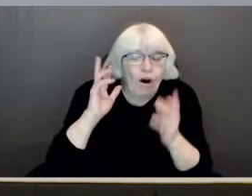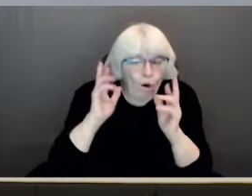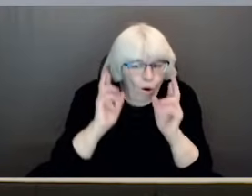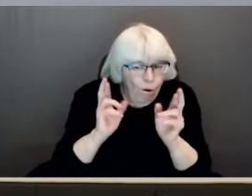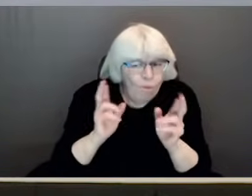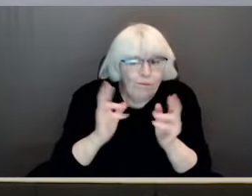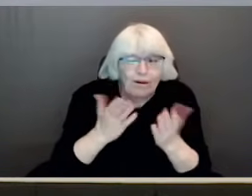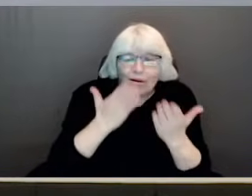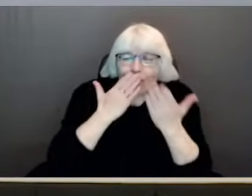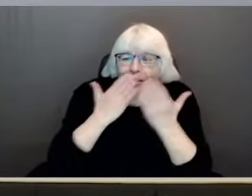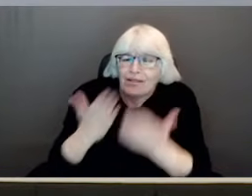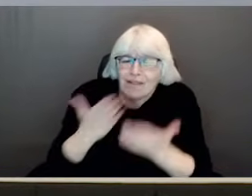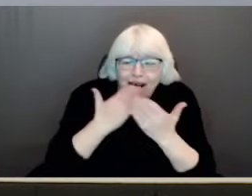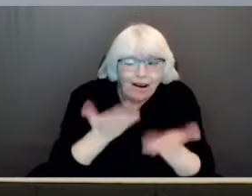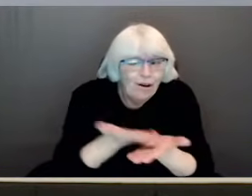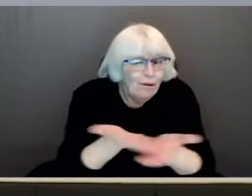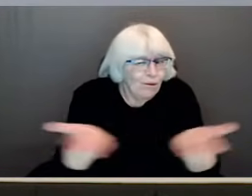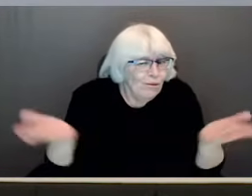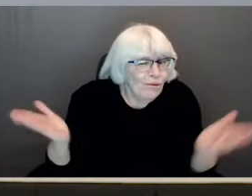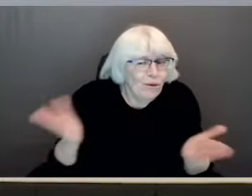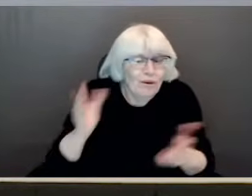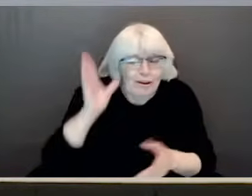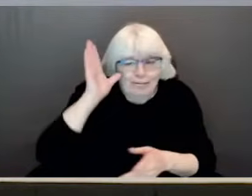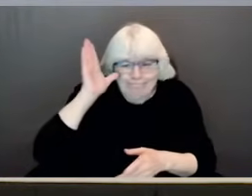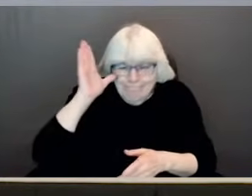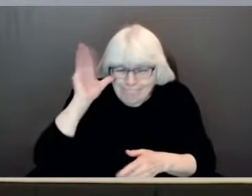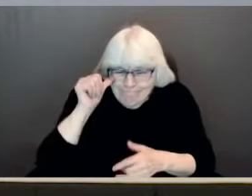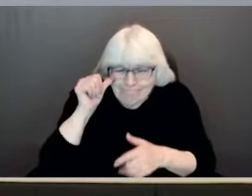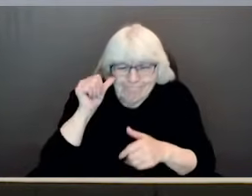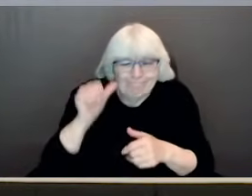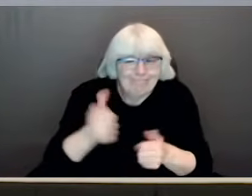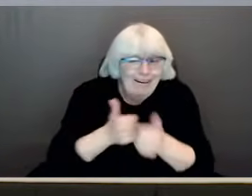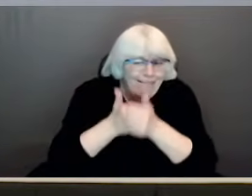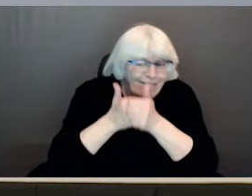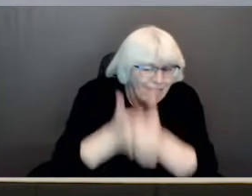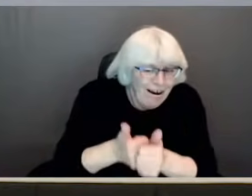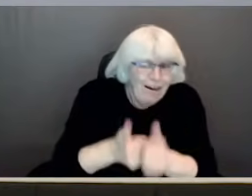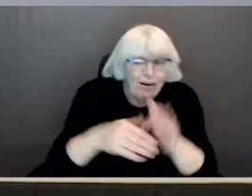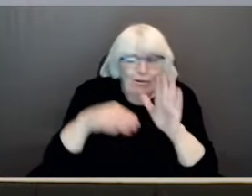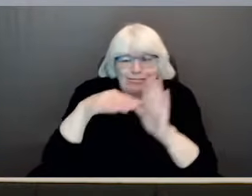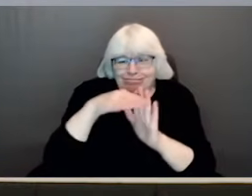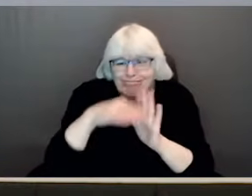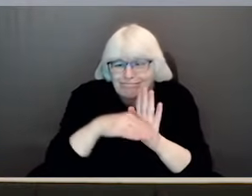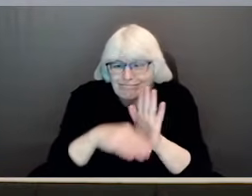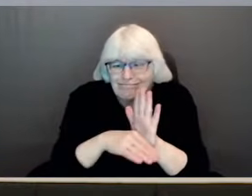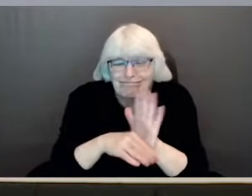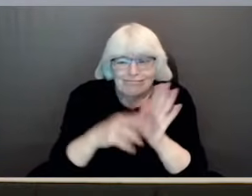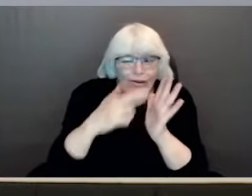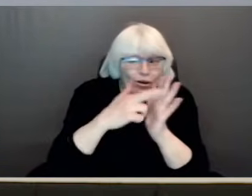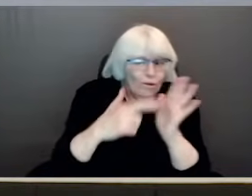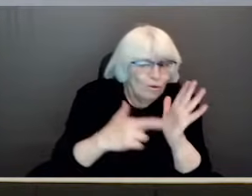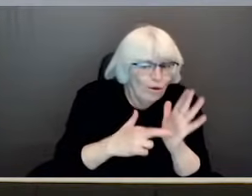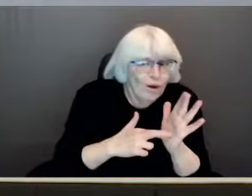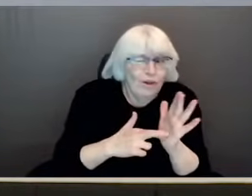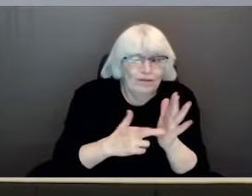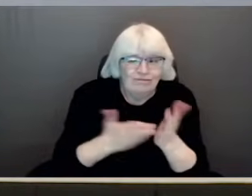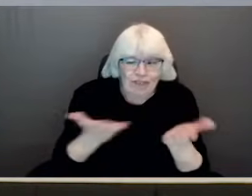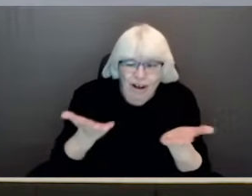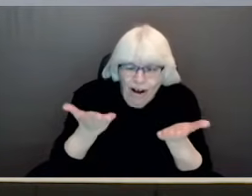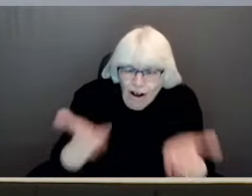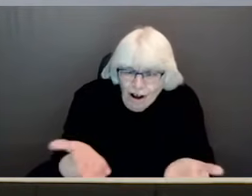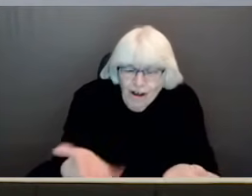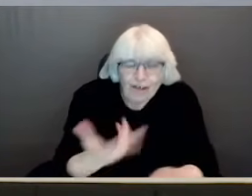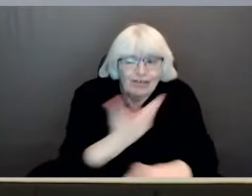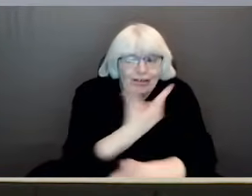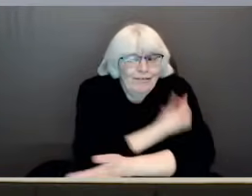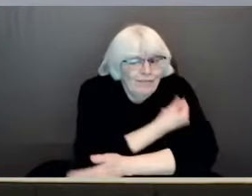getting vaccinated, and also getting a booster or a third dose if eligible, wearing a mask in closed indoor